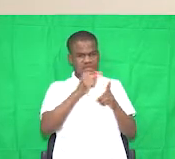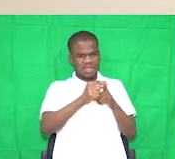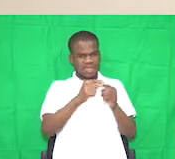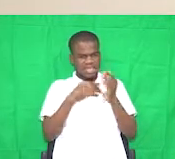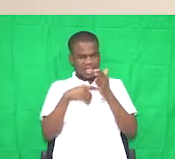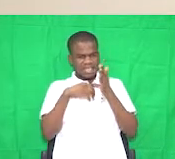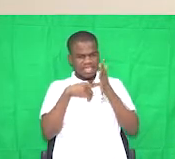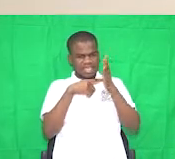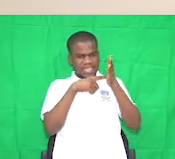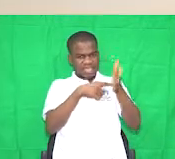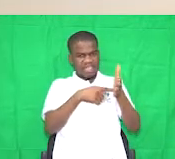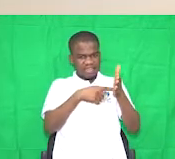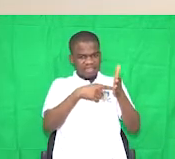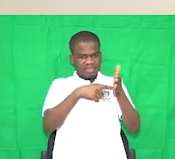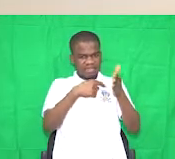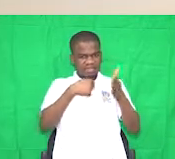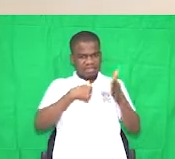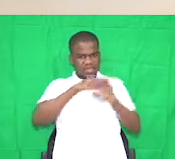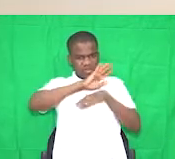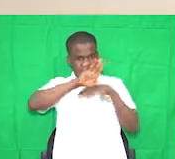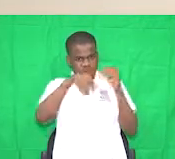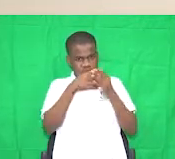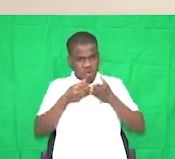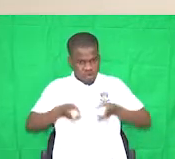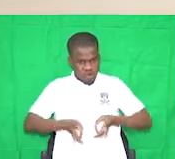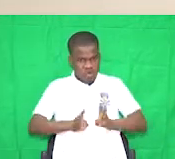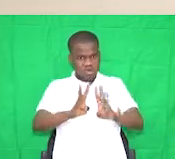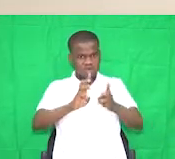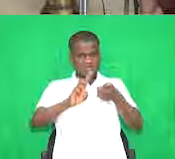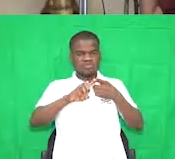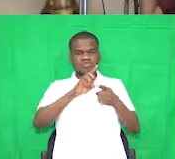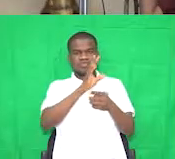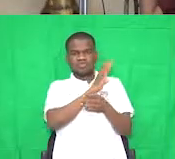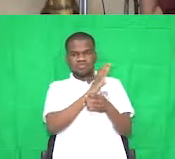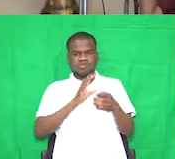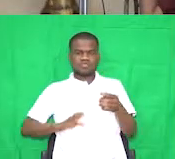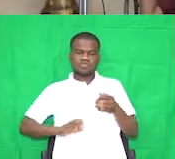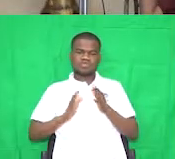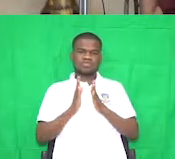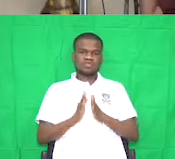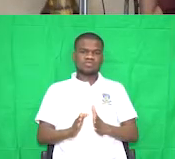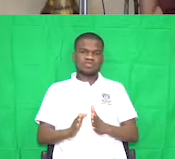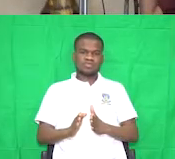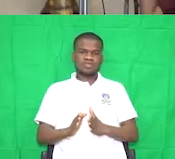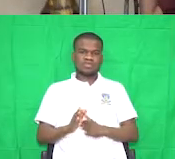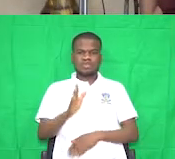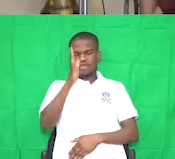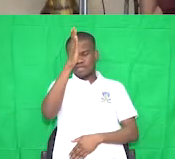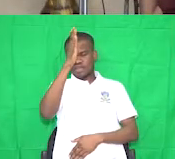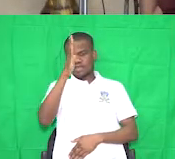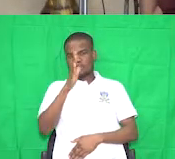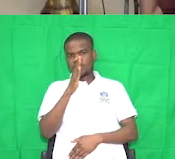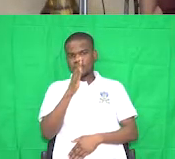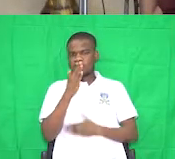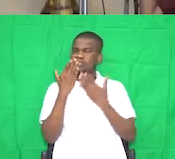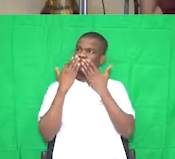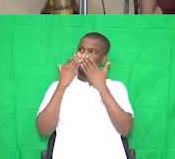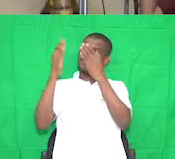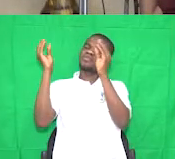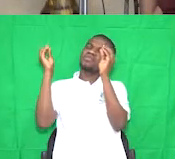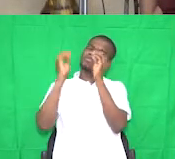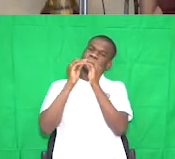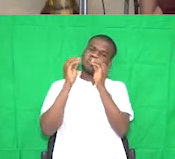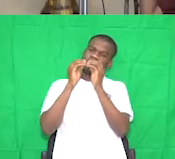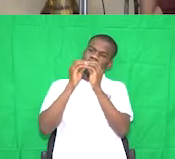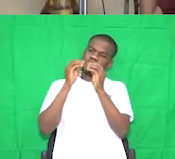and lead me in the way to Christianity. Mom and Dad, I am very